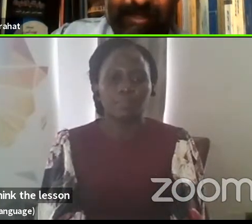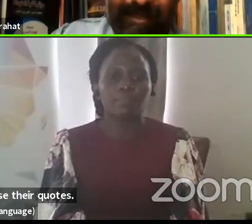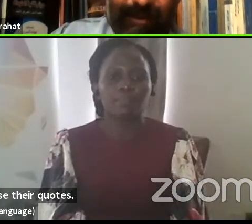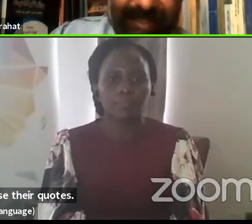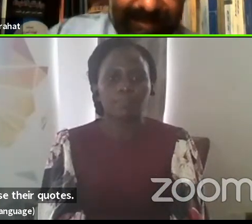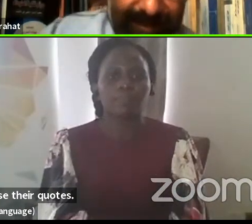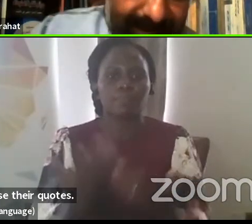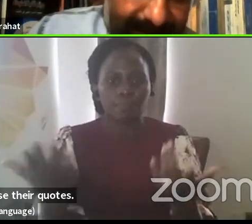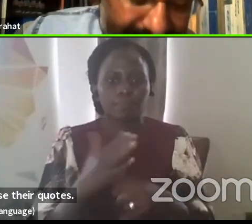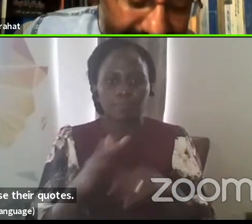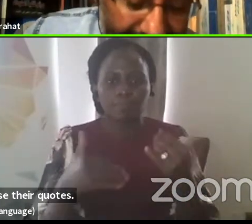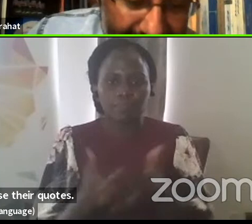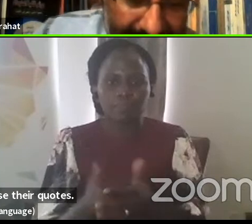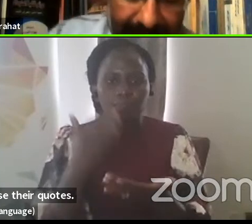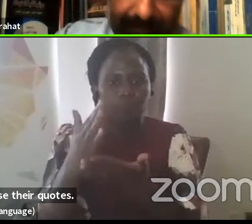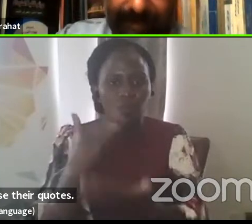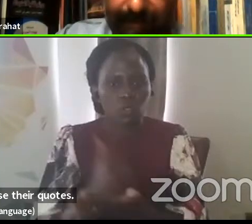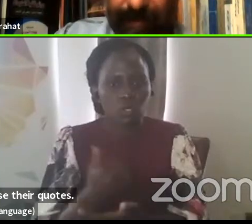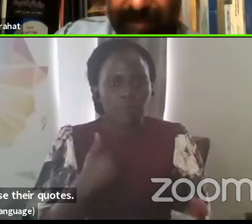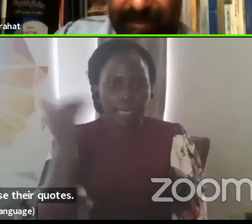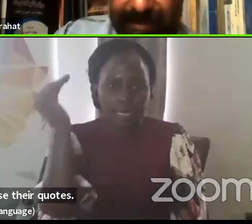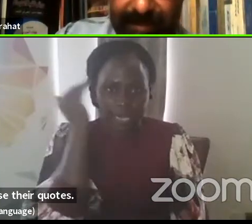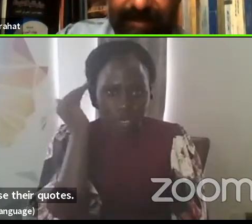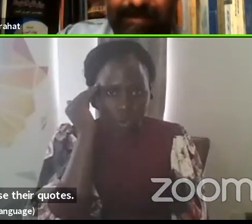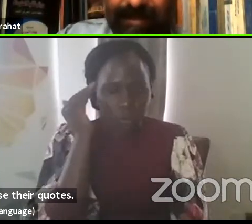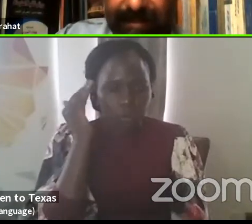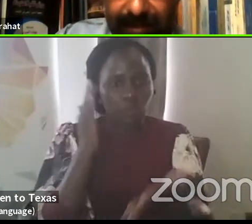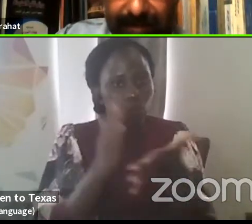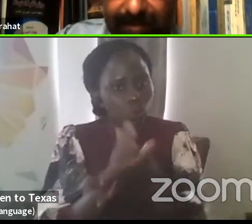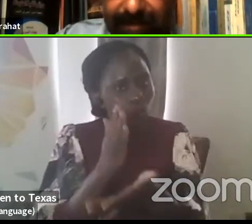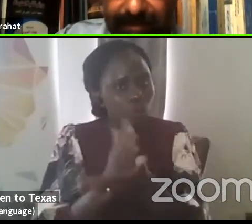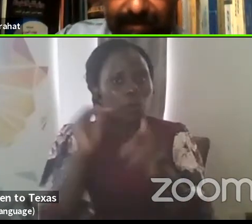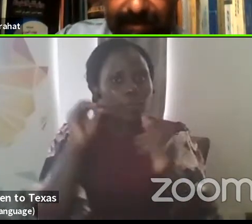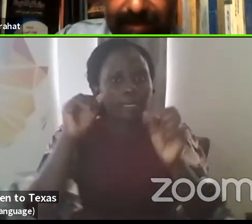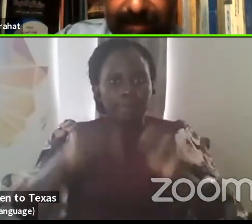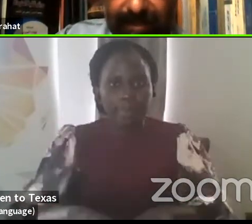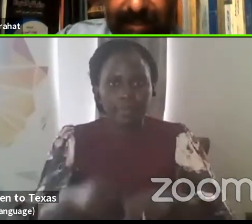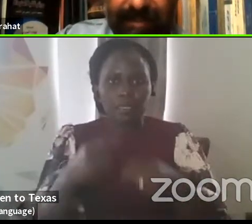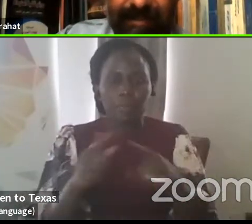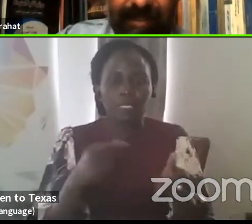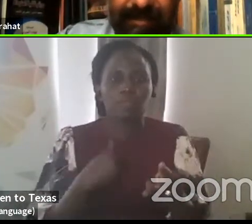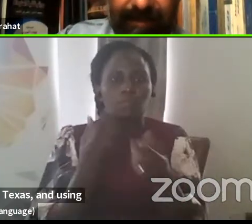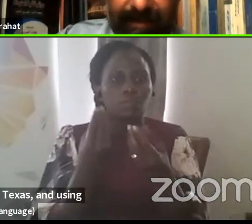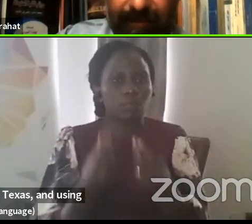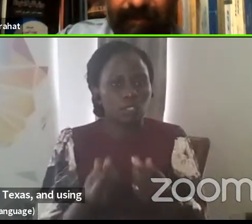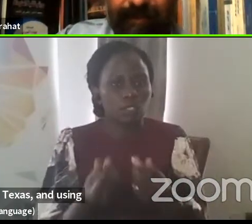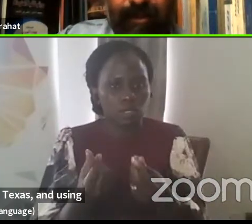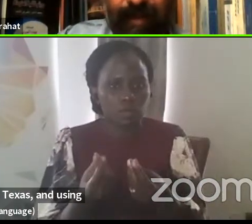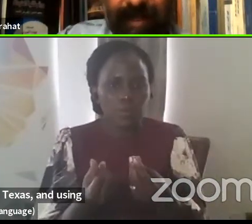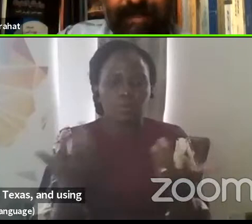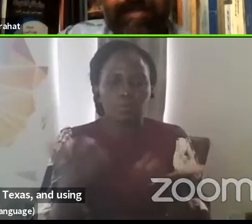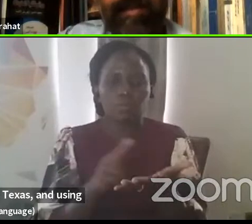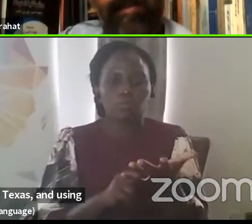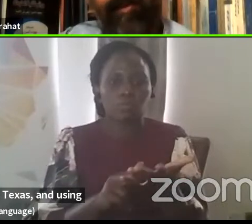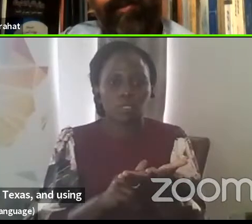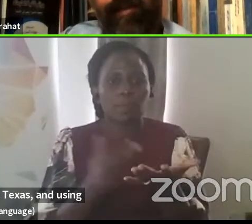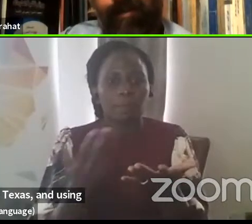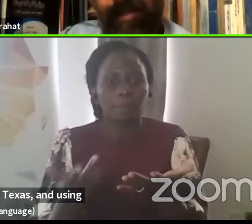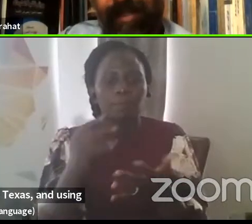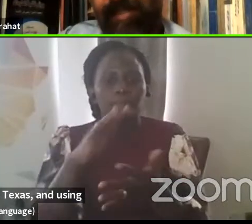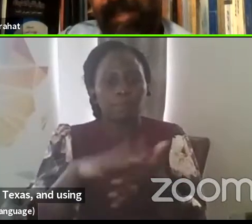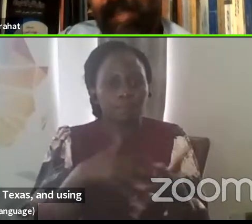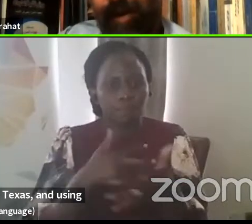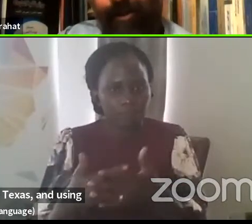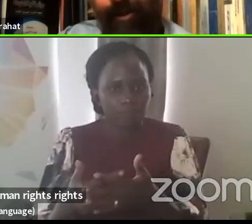Of course, I know that Tunisia have a good practice in using the courts, especially in the field of human rights or